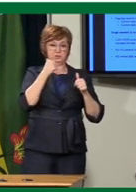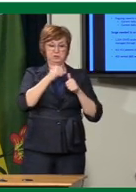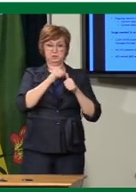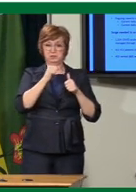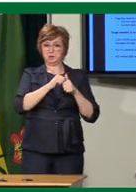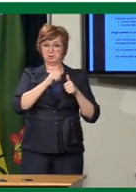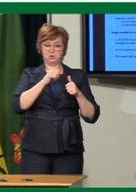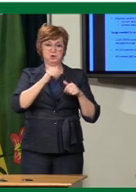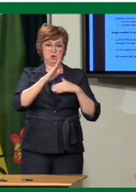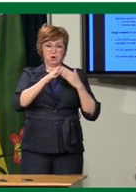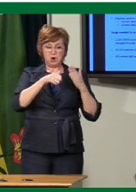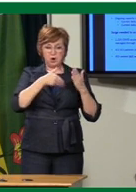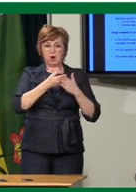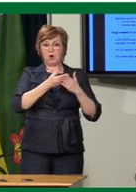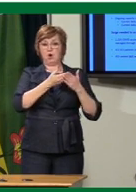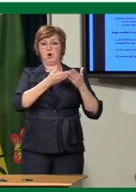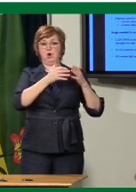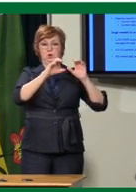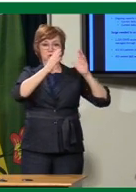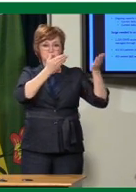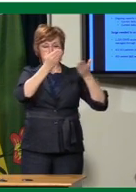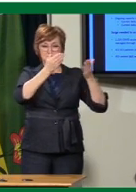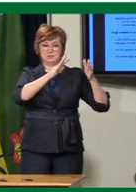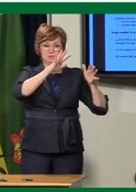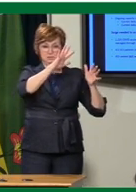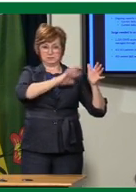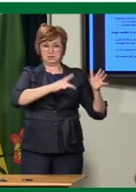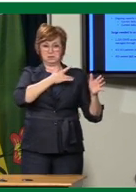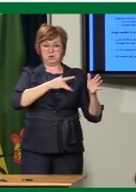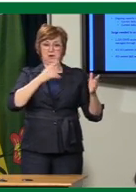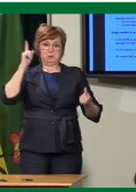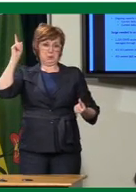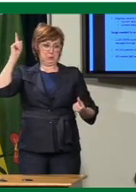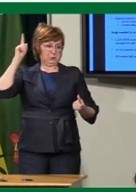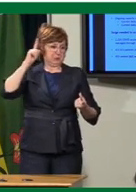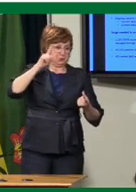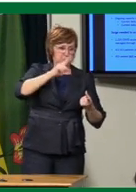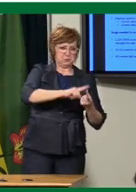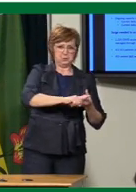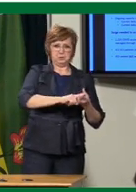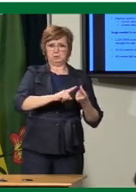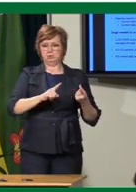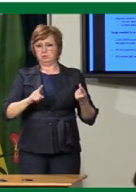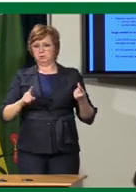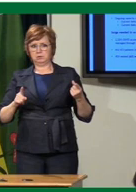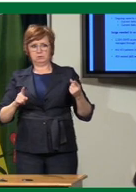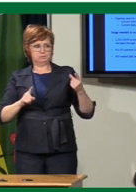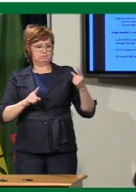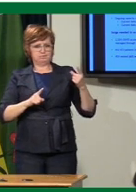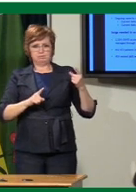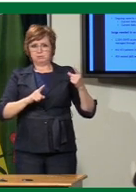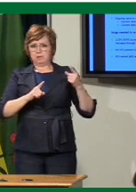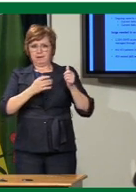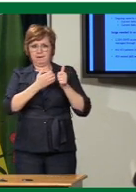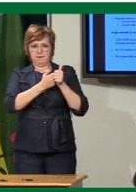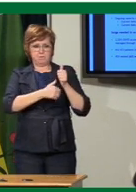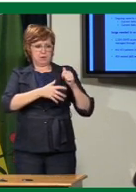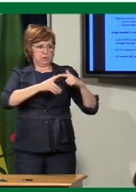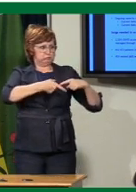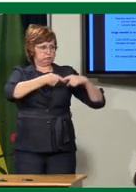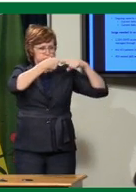services, which resulted in the creation of capacity in our medical wards, slowing down